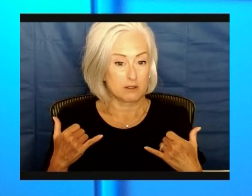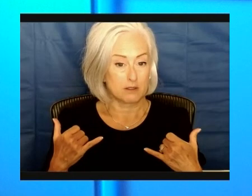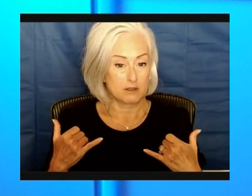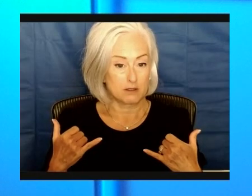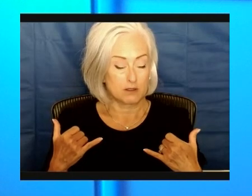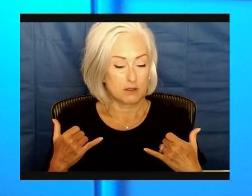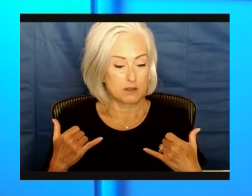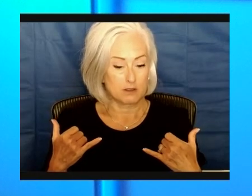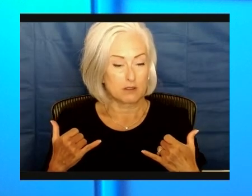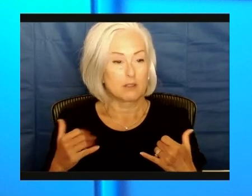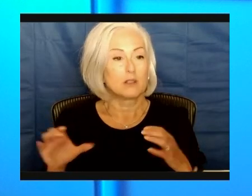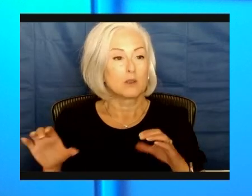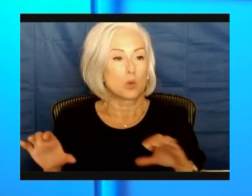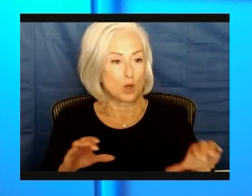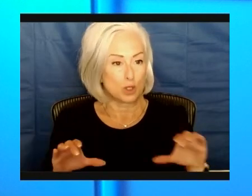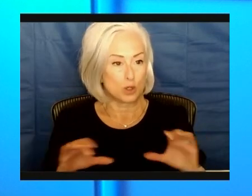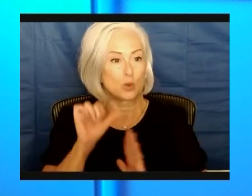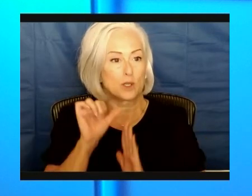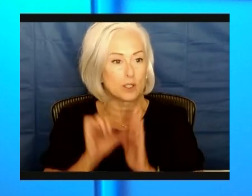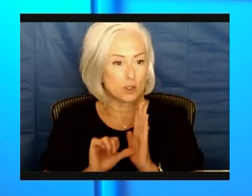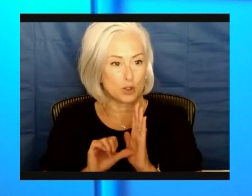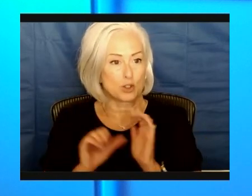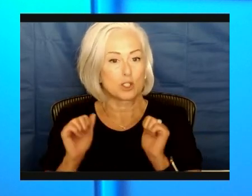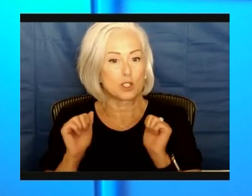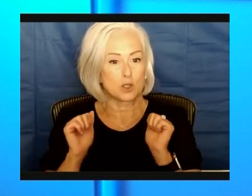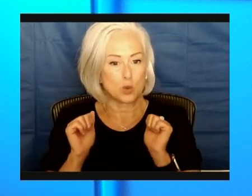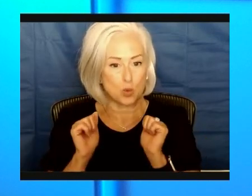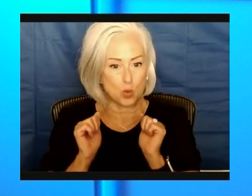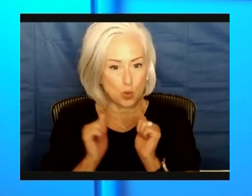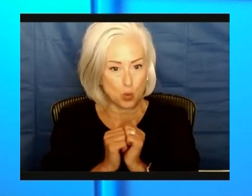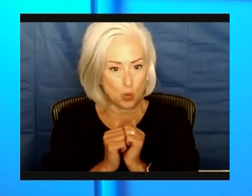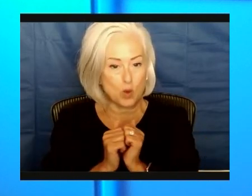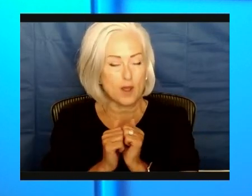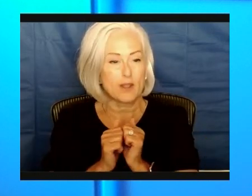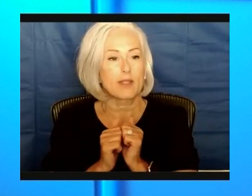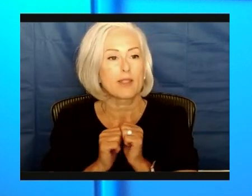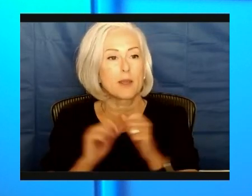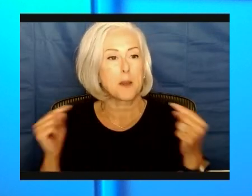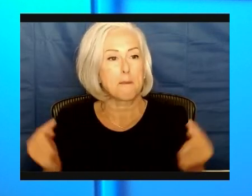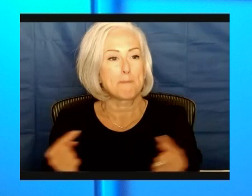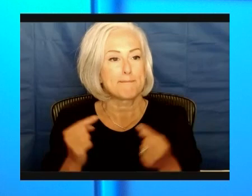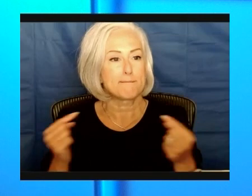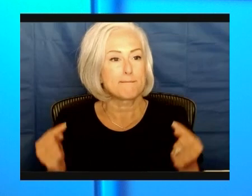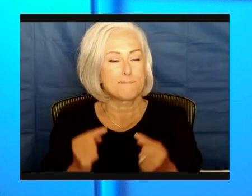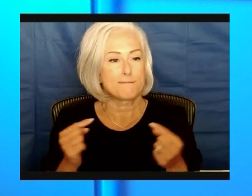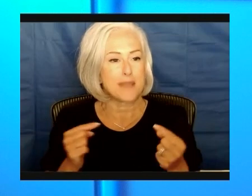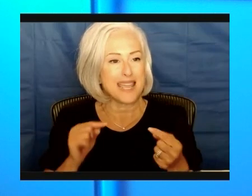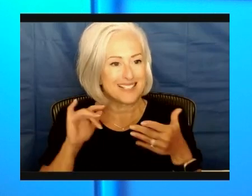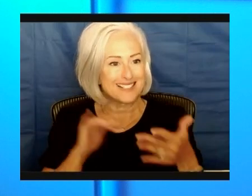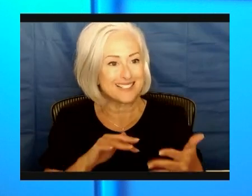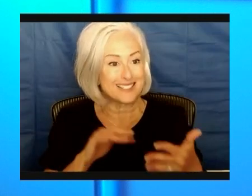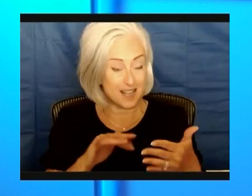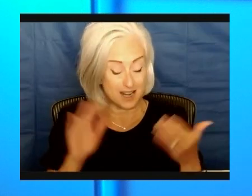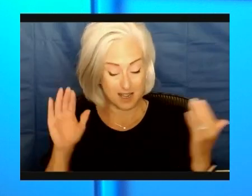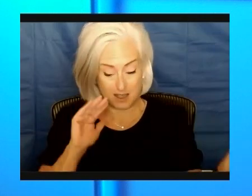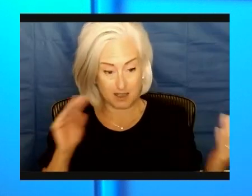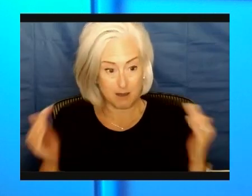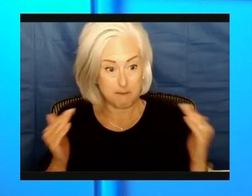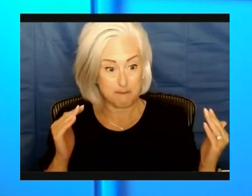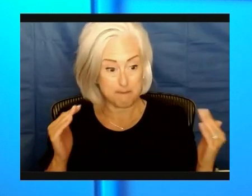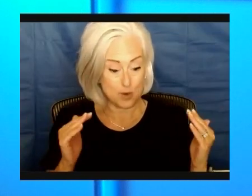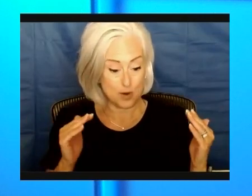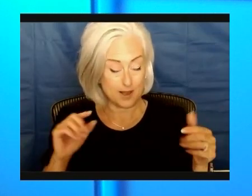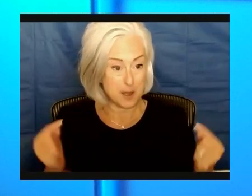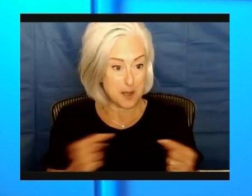doing surgery with pain study, comparing pain score after